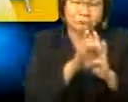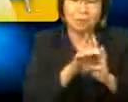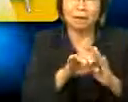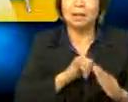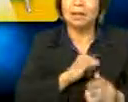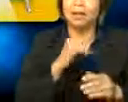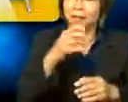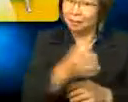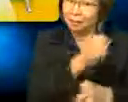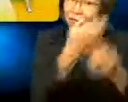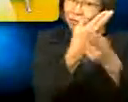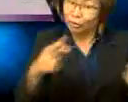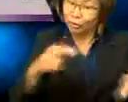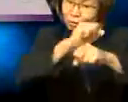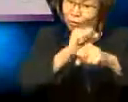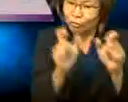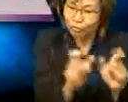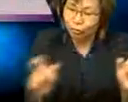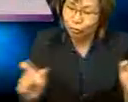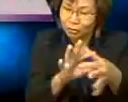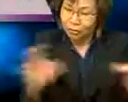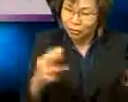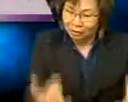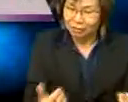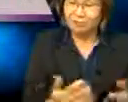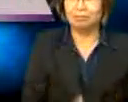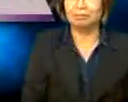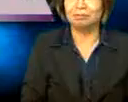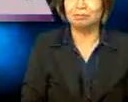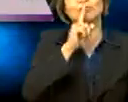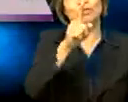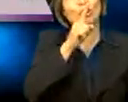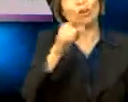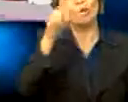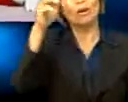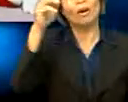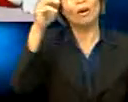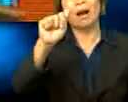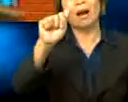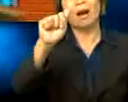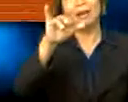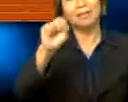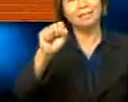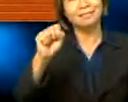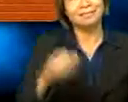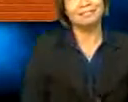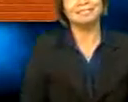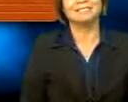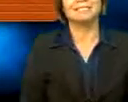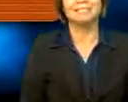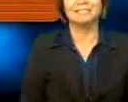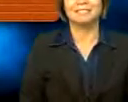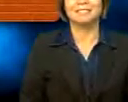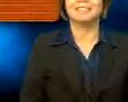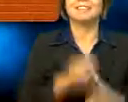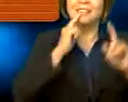to construct your sentences now, Siti. Of course, Mr. Aris. In order to answer the